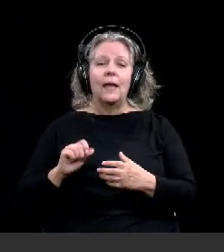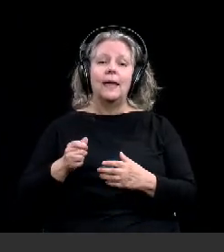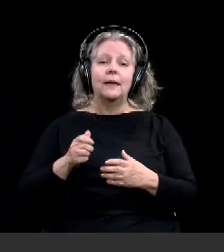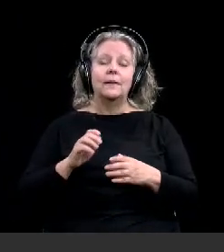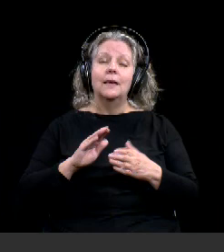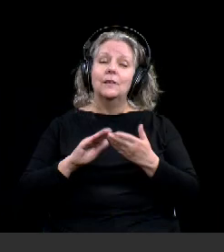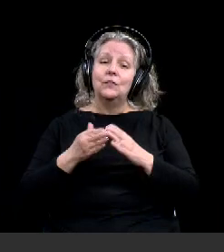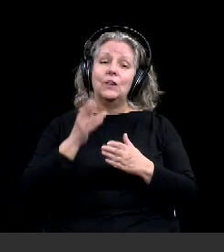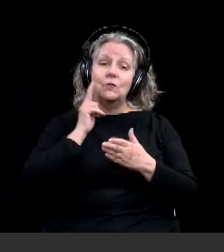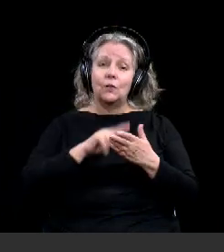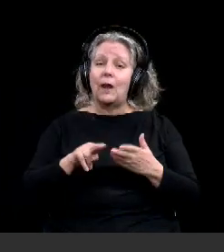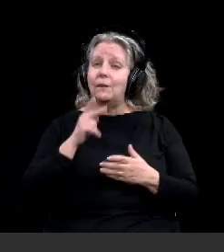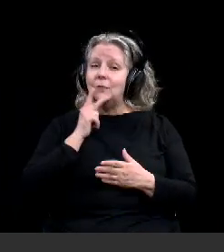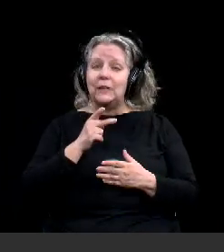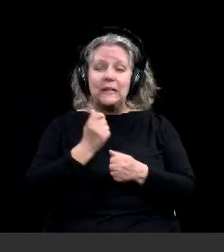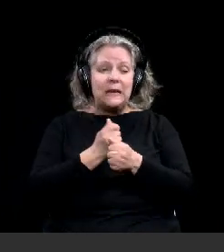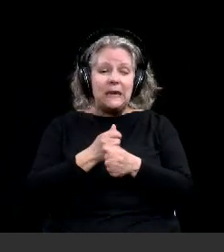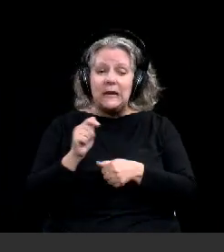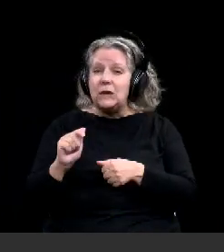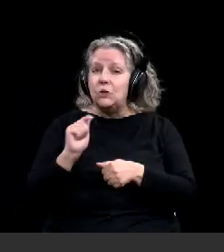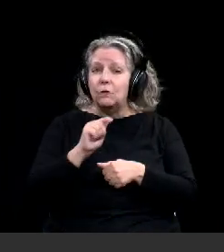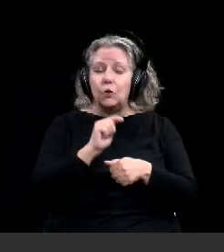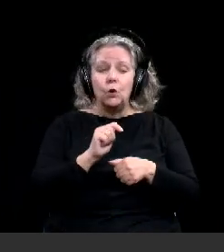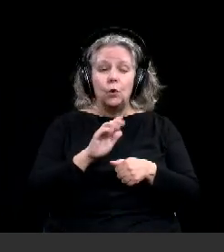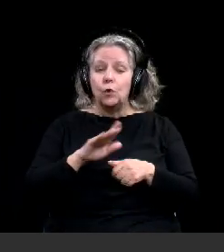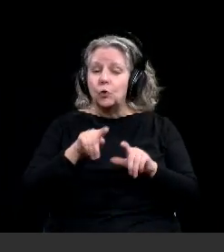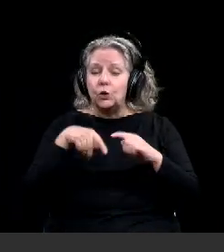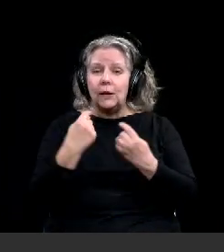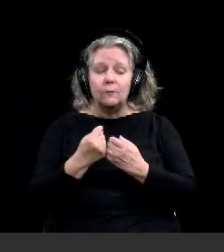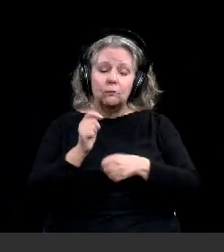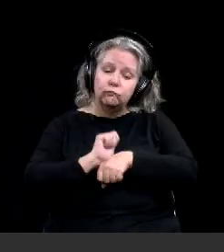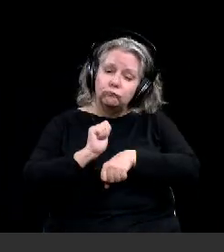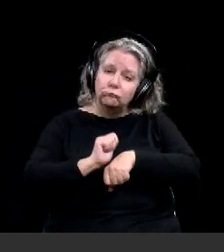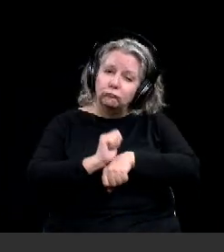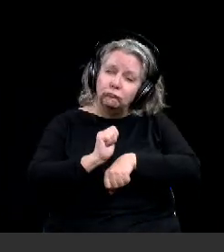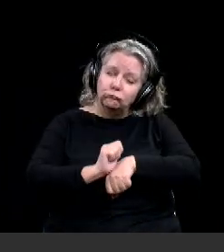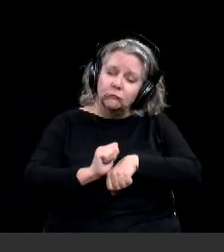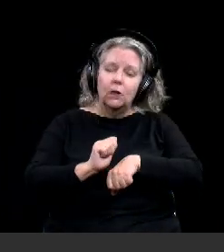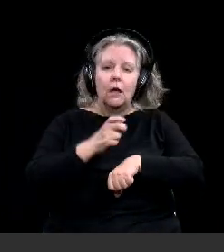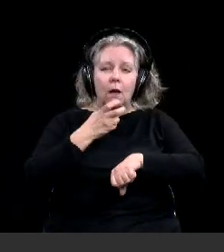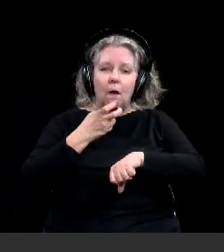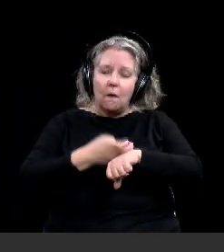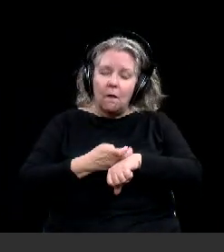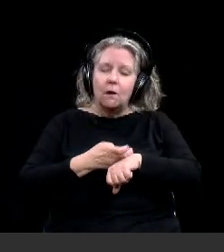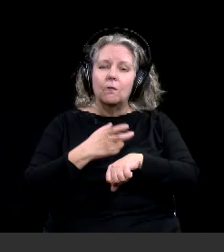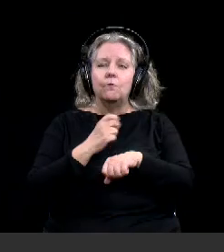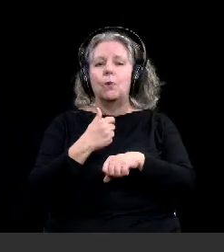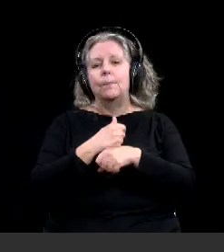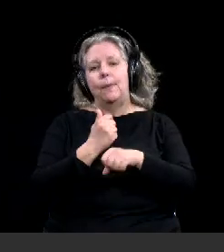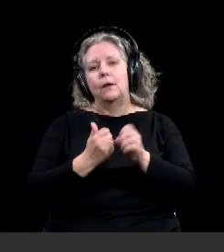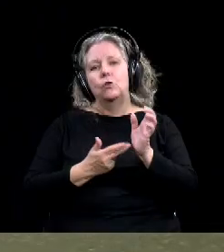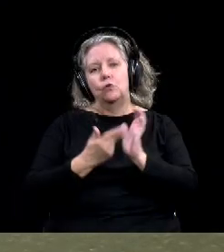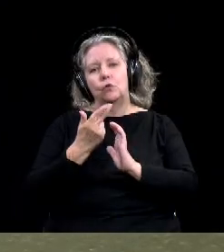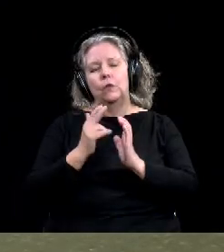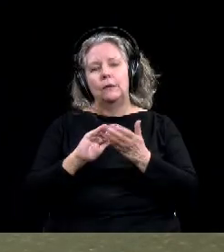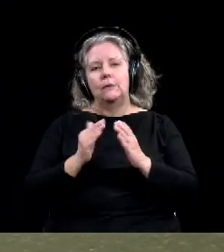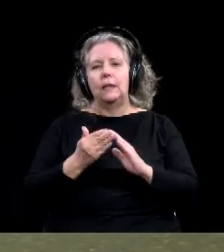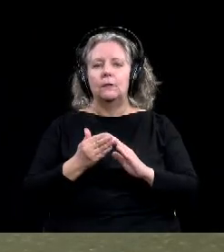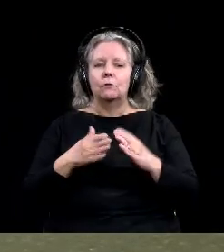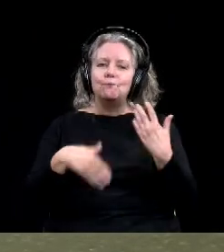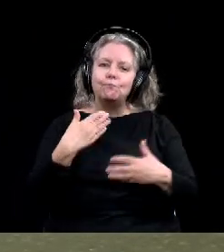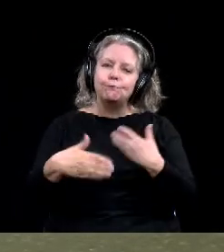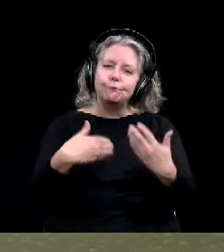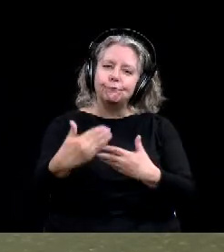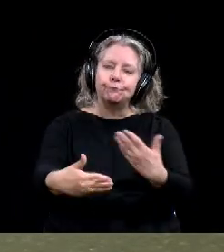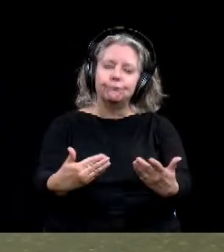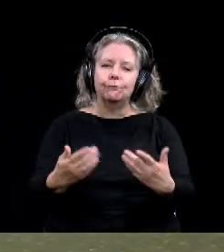to make sure that our city is moving in a positive direction, and I really thank you for that. So that's all I have today, Larry. Well, I want to thank all of you